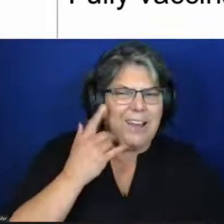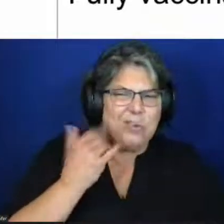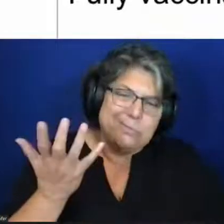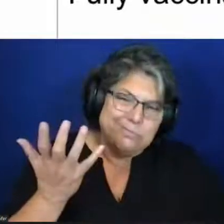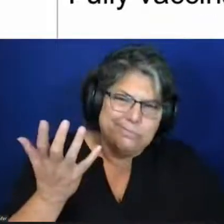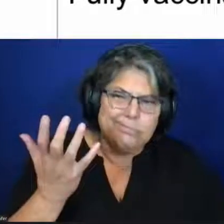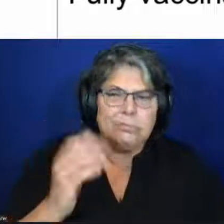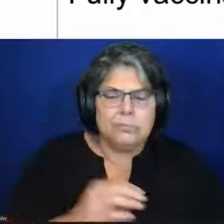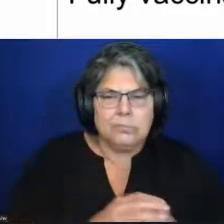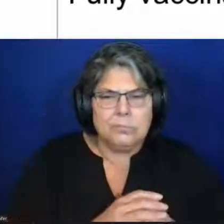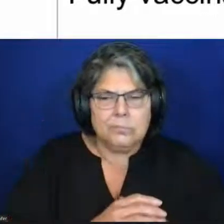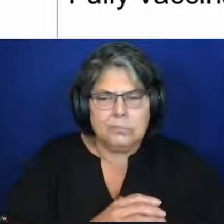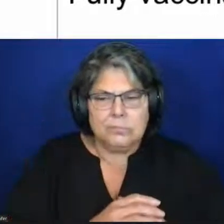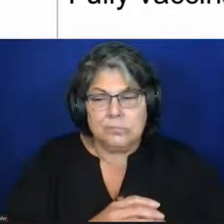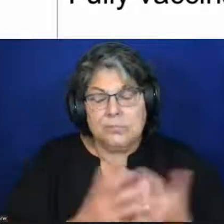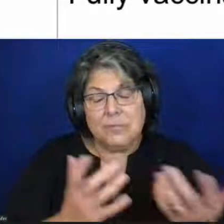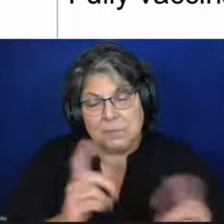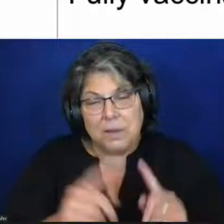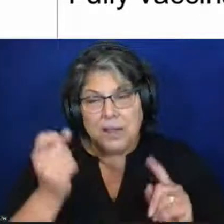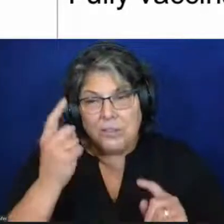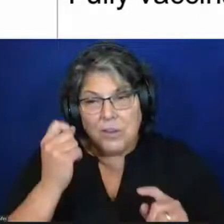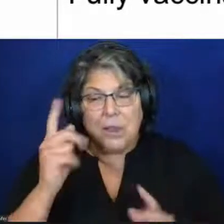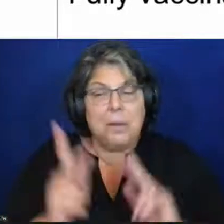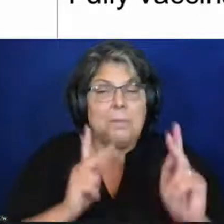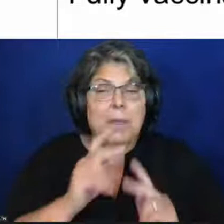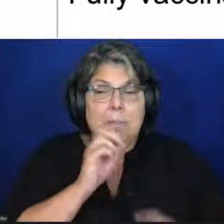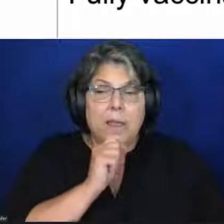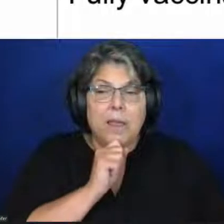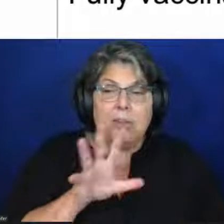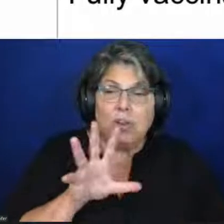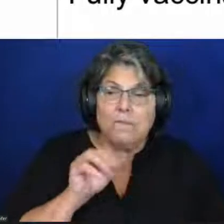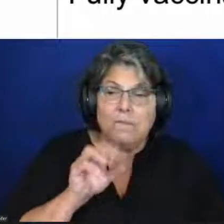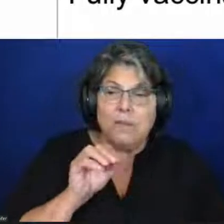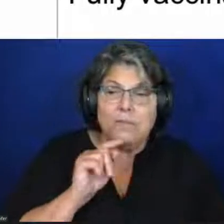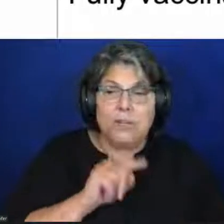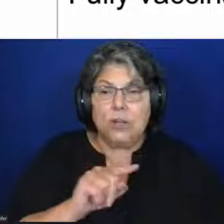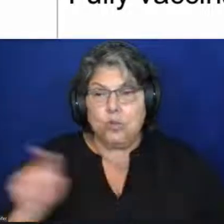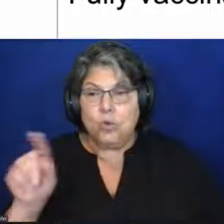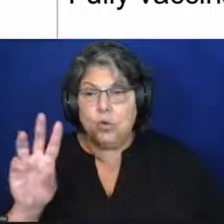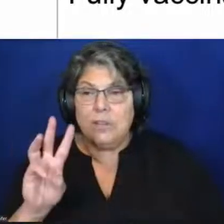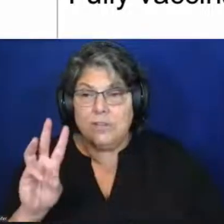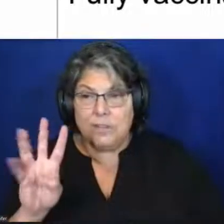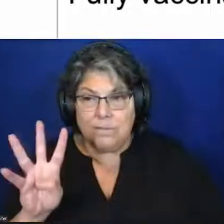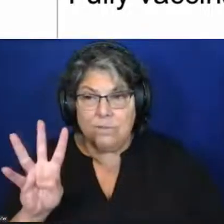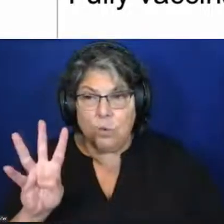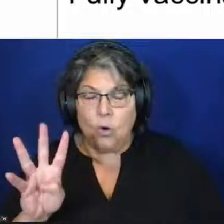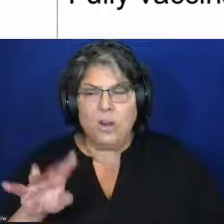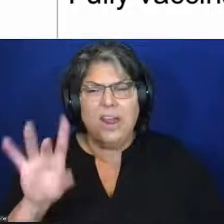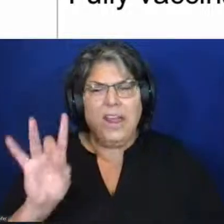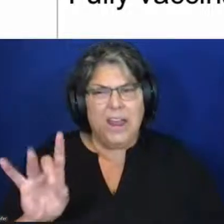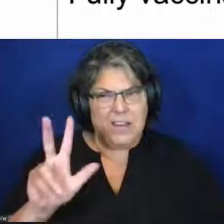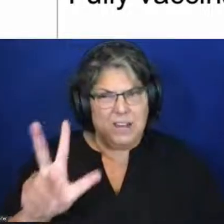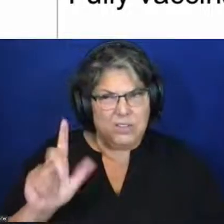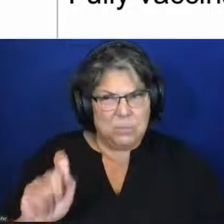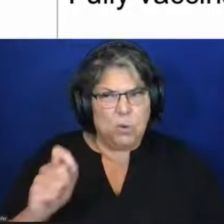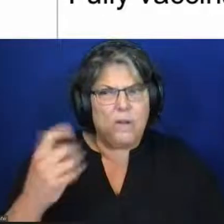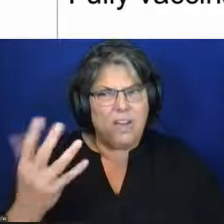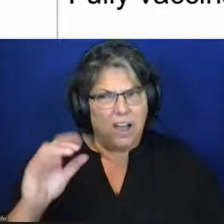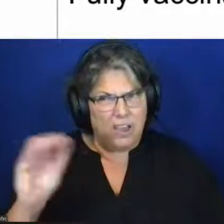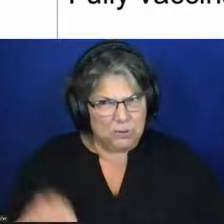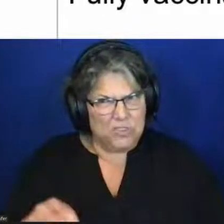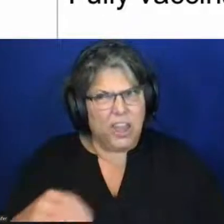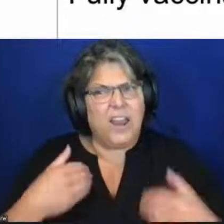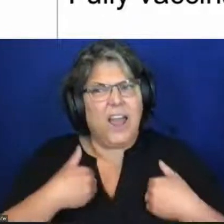other hand, those who are 50 to 64 years old are 83.5% vaccinated now, and